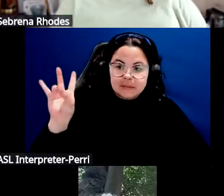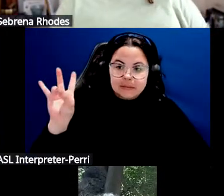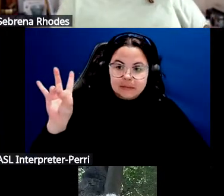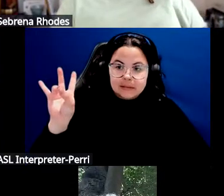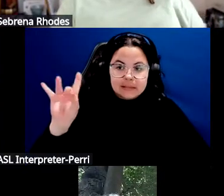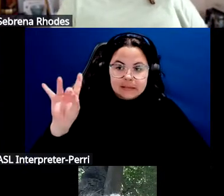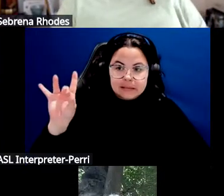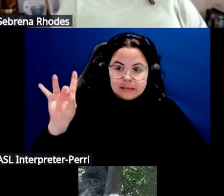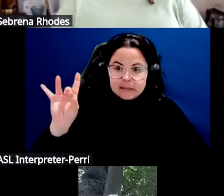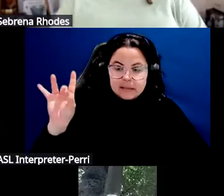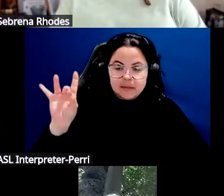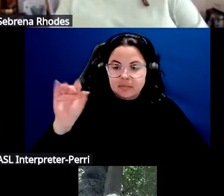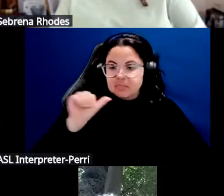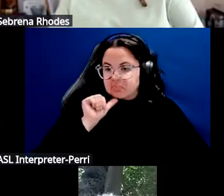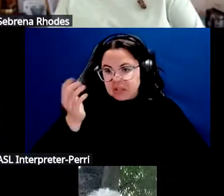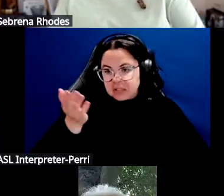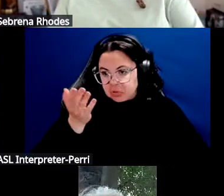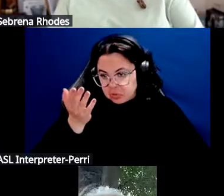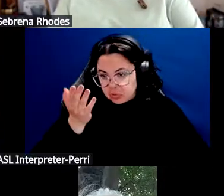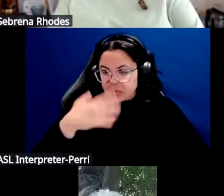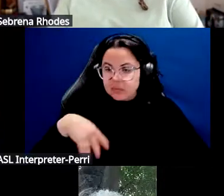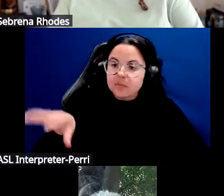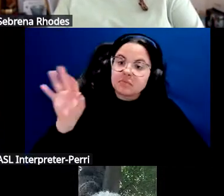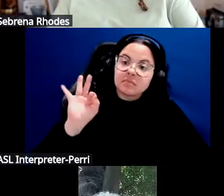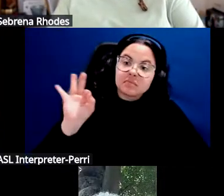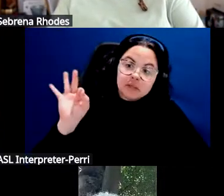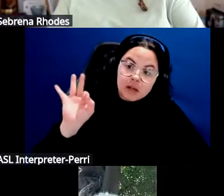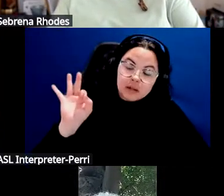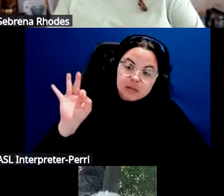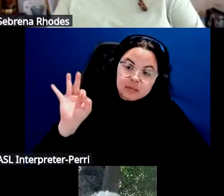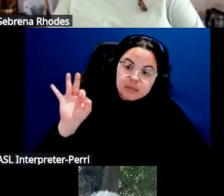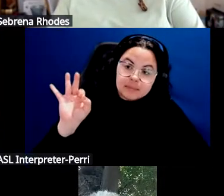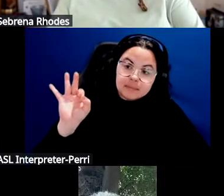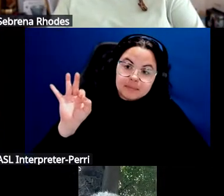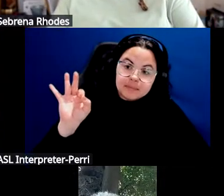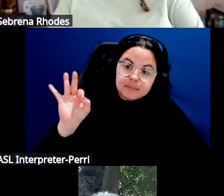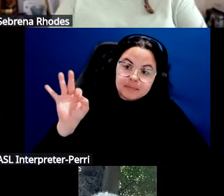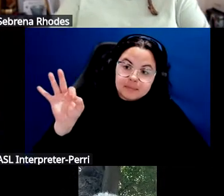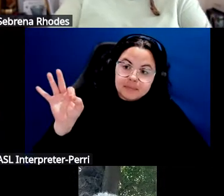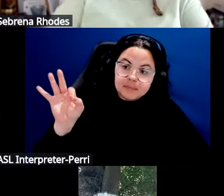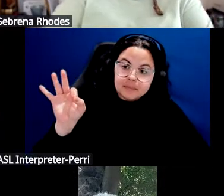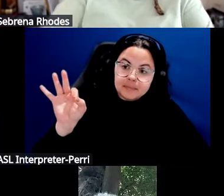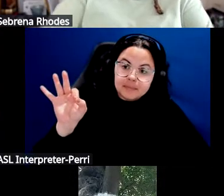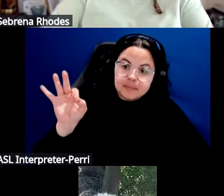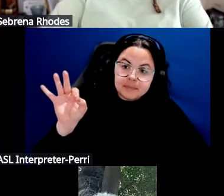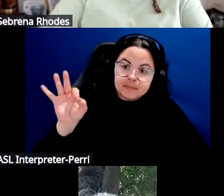5D07, and 5D08 aren't here, so 5D09.